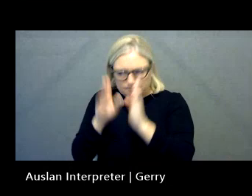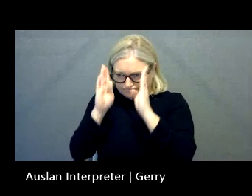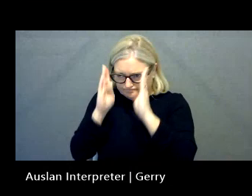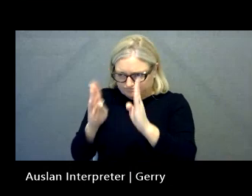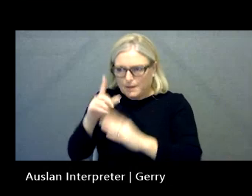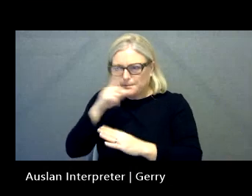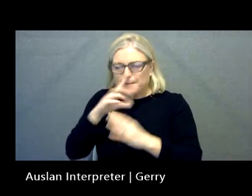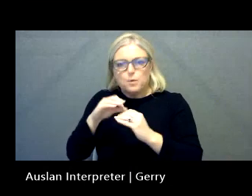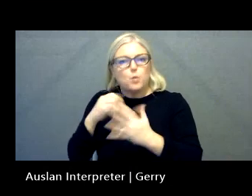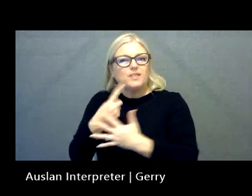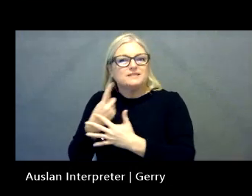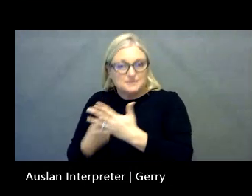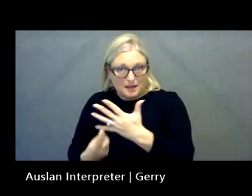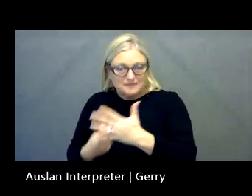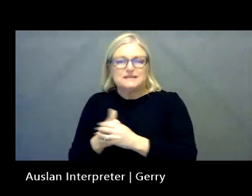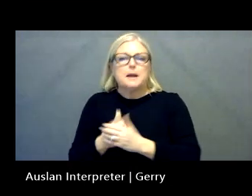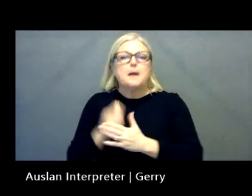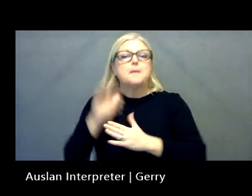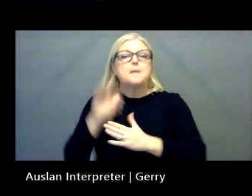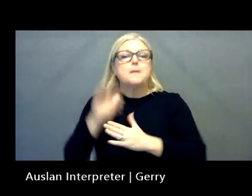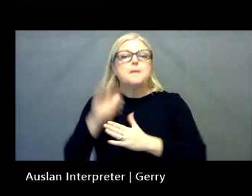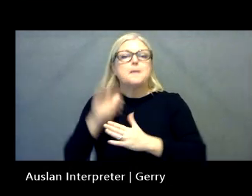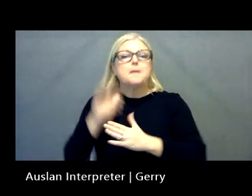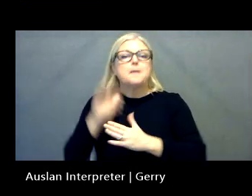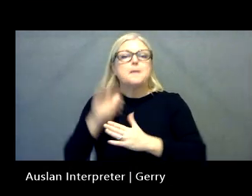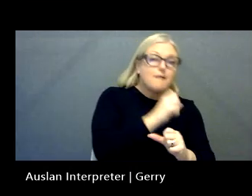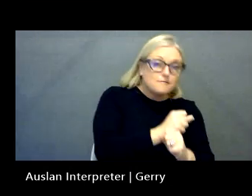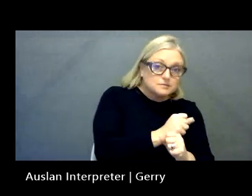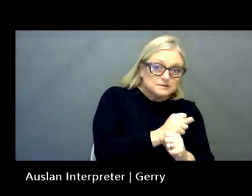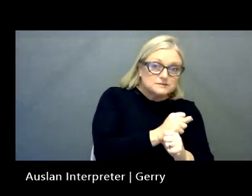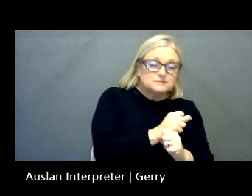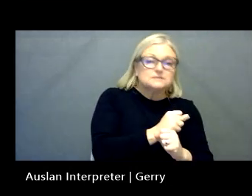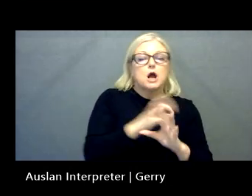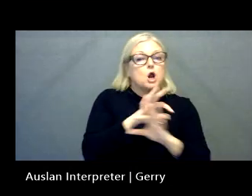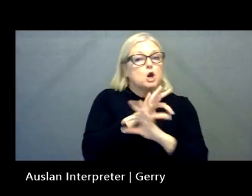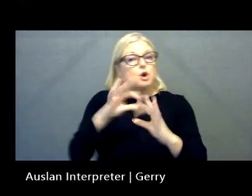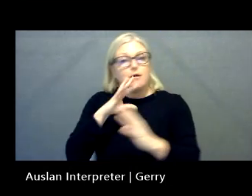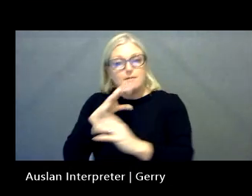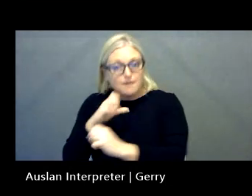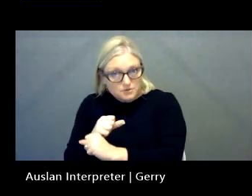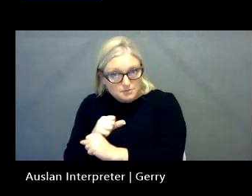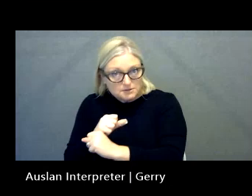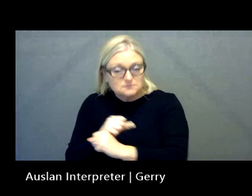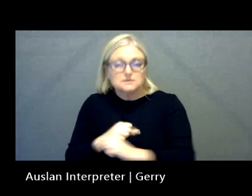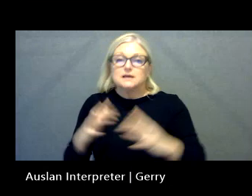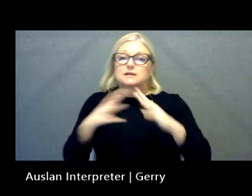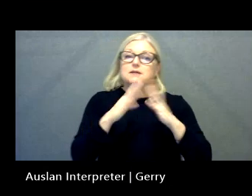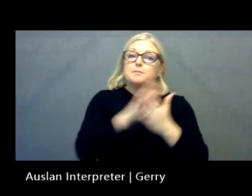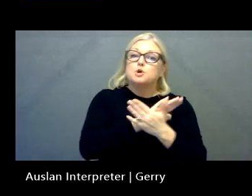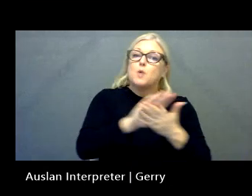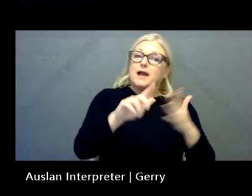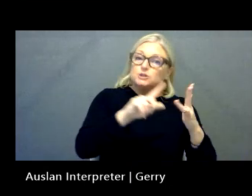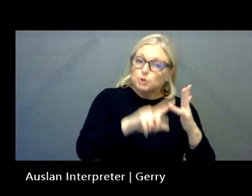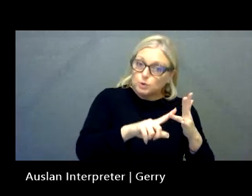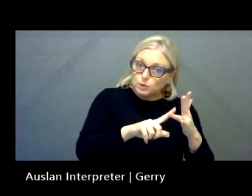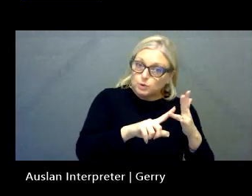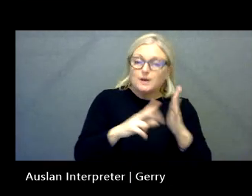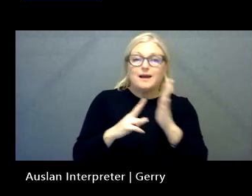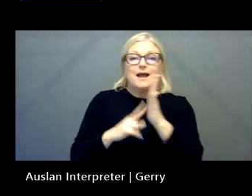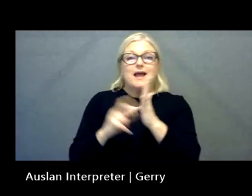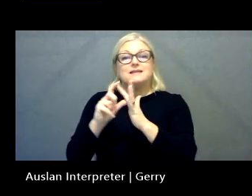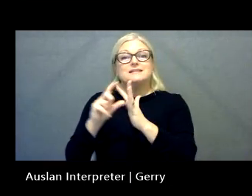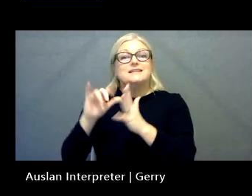and non-government organisations, the World Health Organization, Department of Social Services, and the National Disability Insurance Agency on